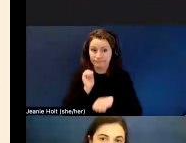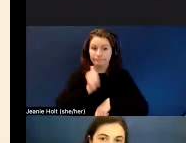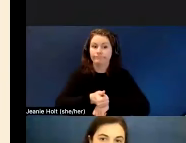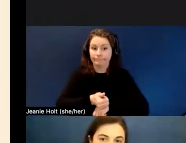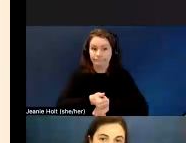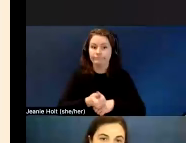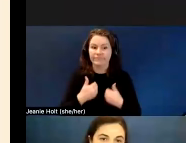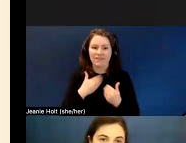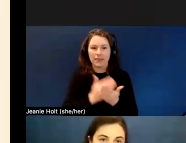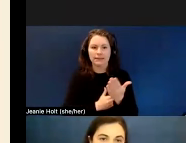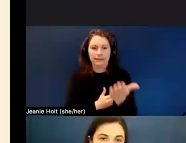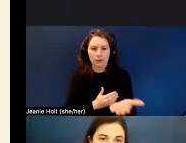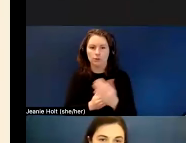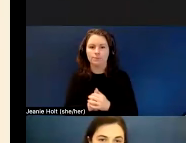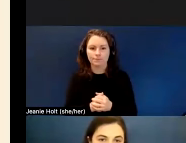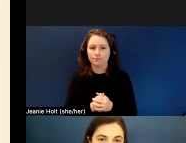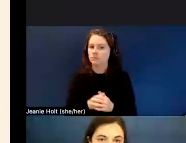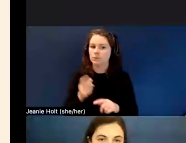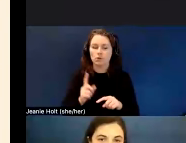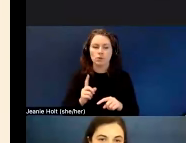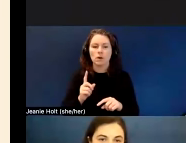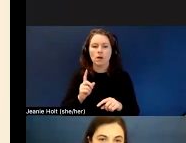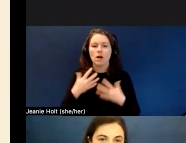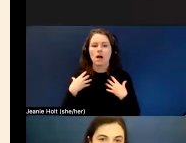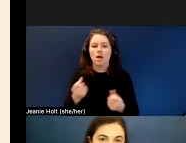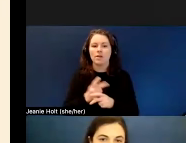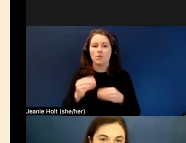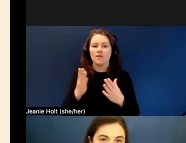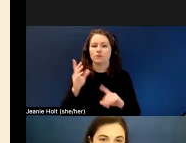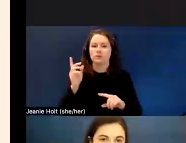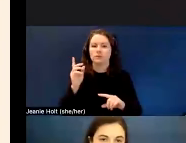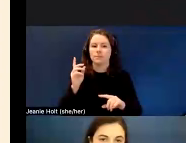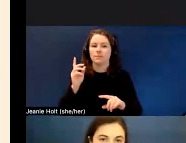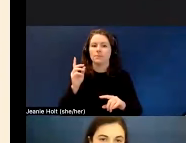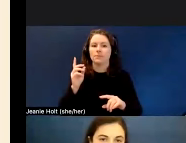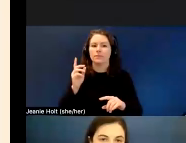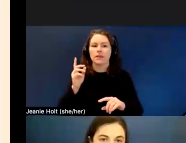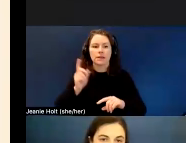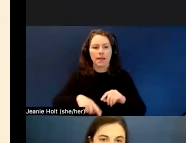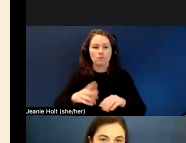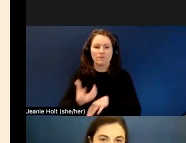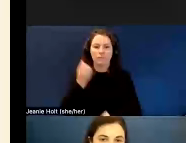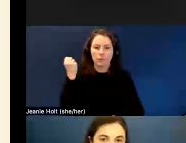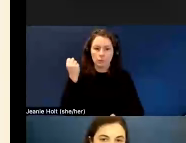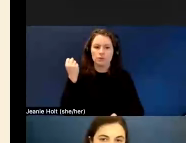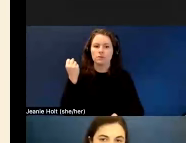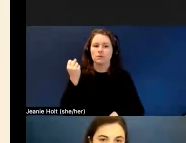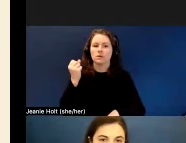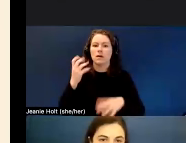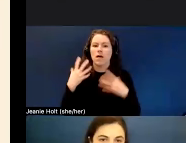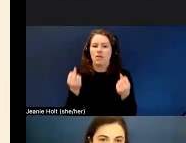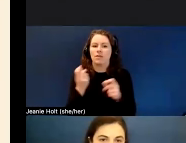got the list here, prohibiting healthcare providers from refusing to provide care or services based on patient vaccination